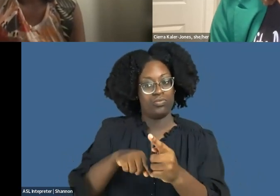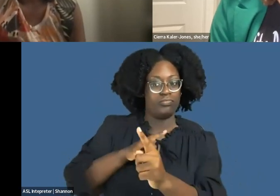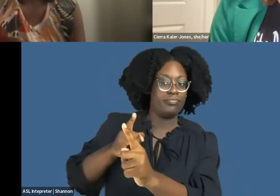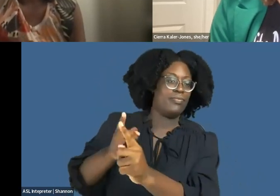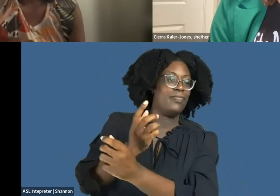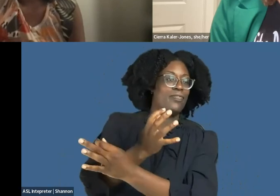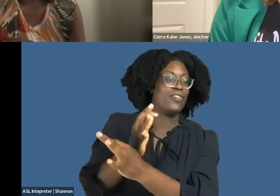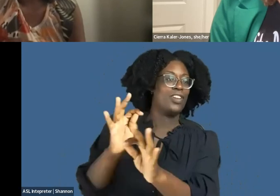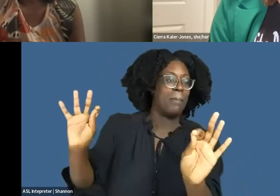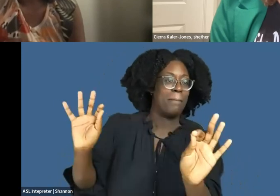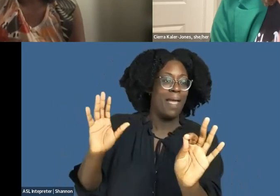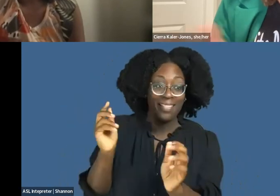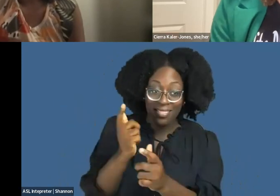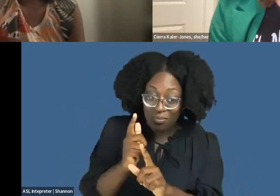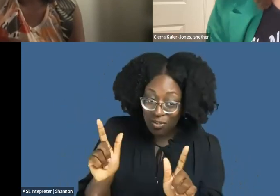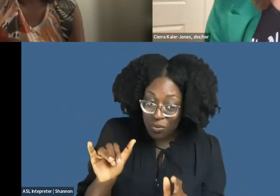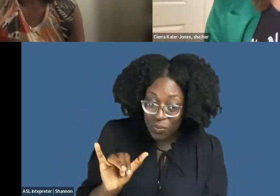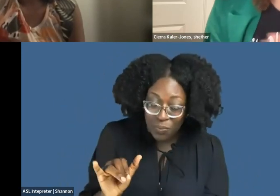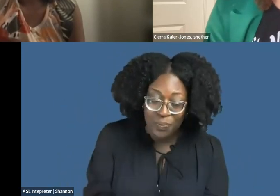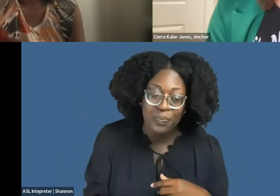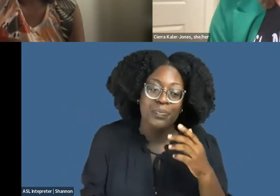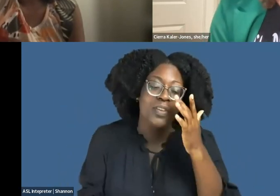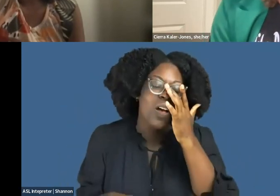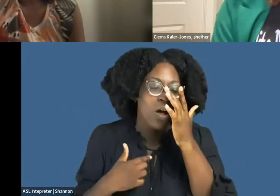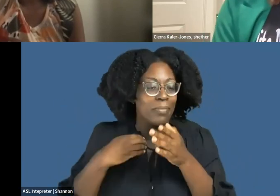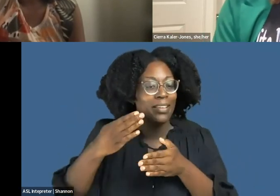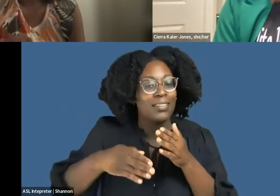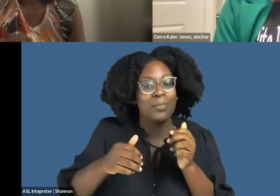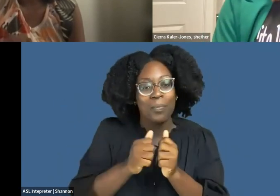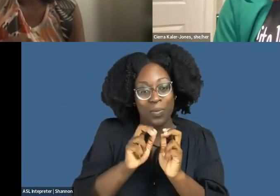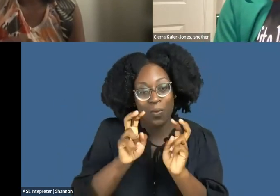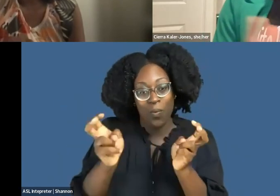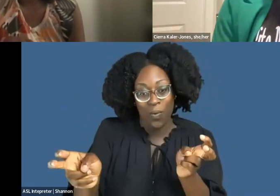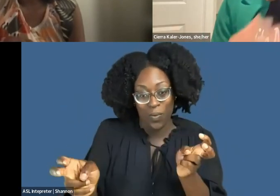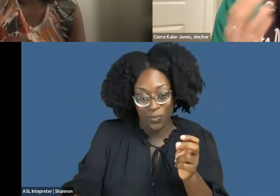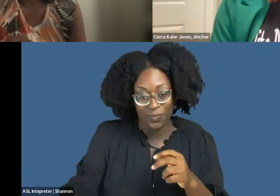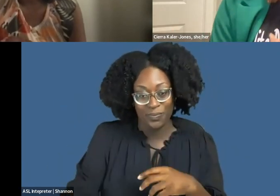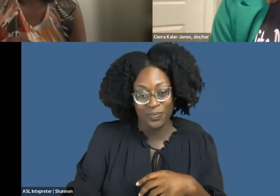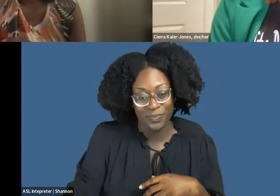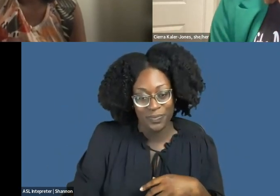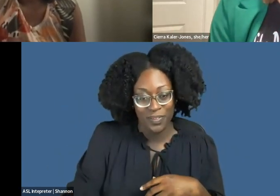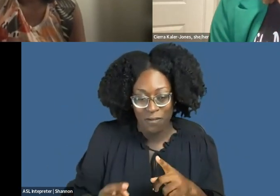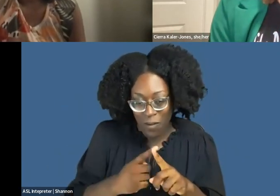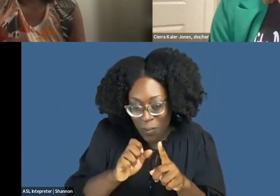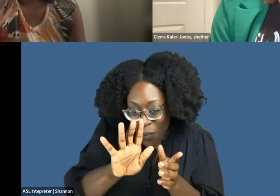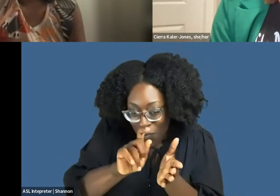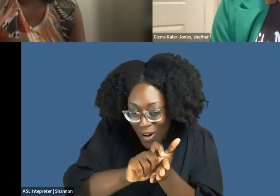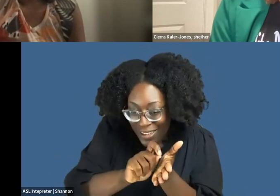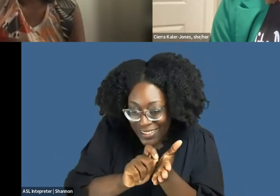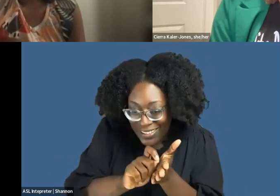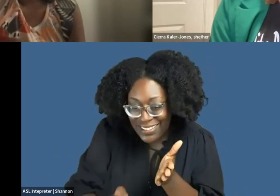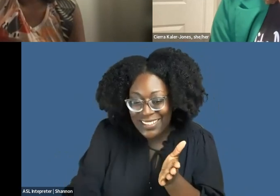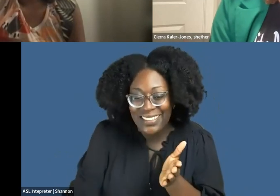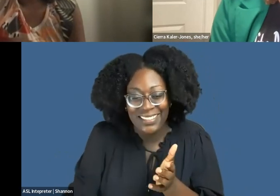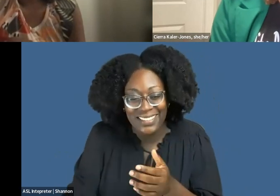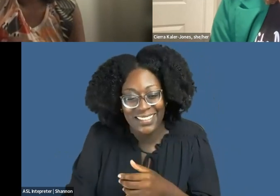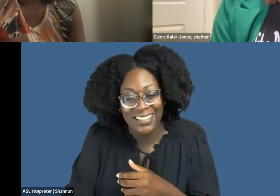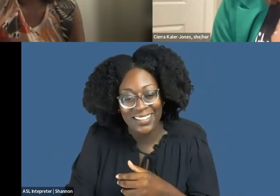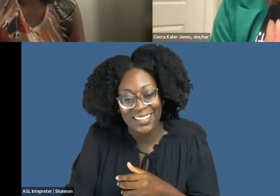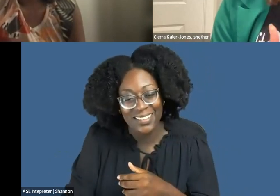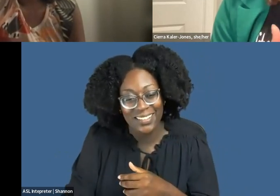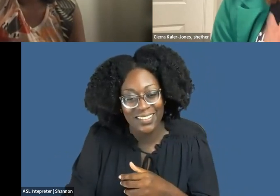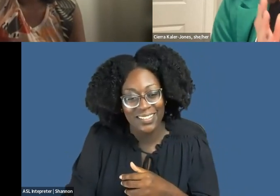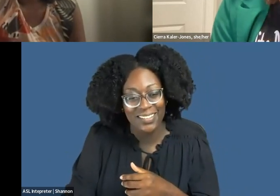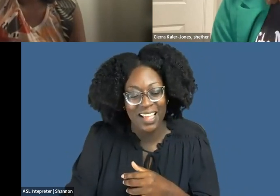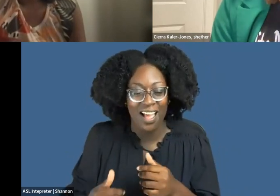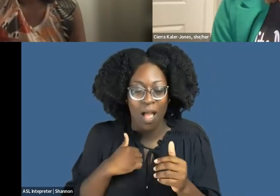I want to end with a quote from your writing. And I think that it will hopefully tie together this conversation